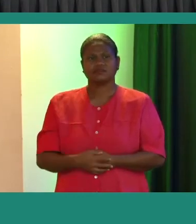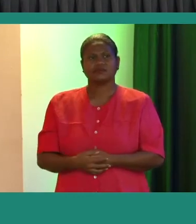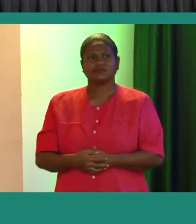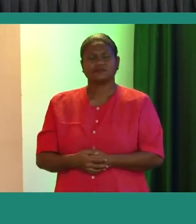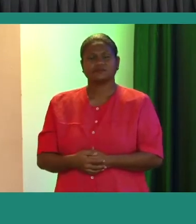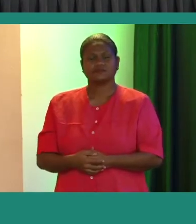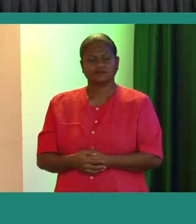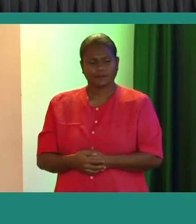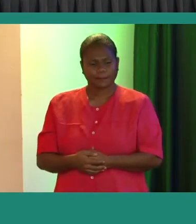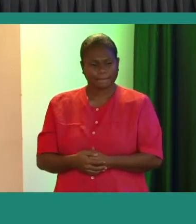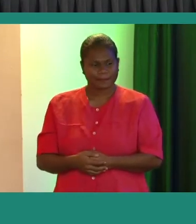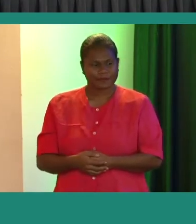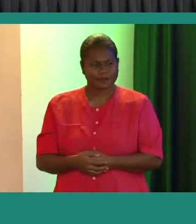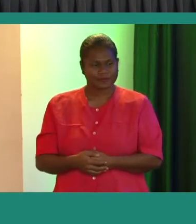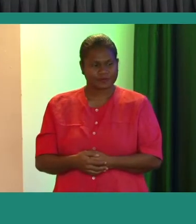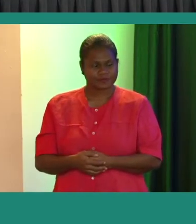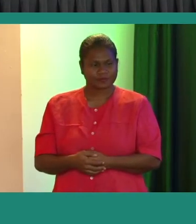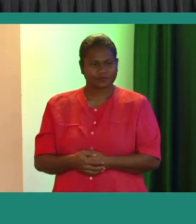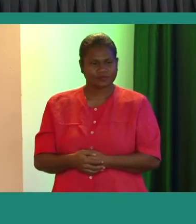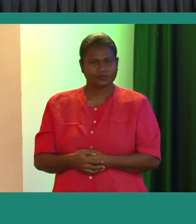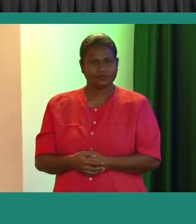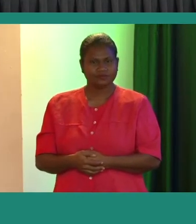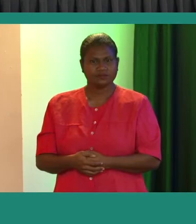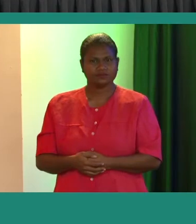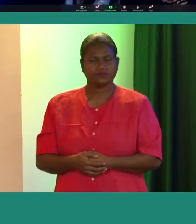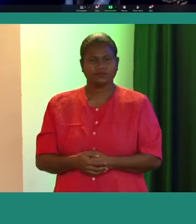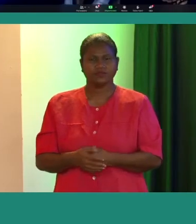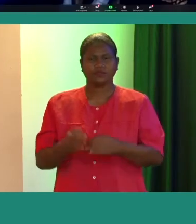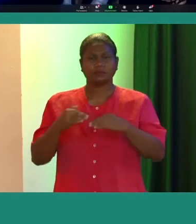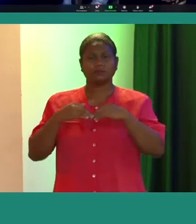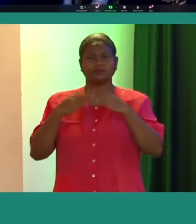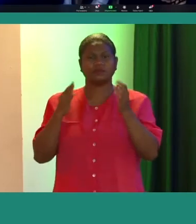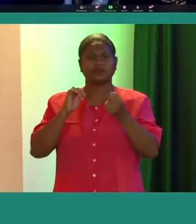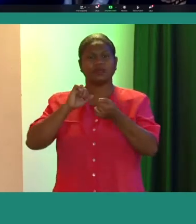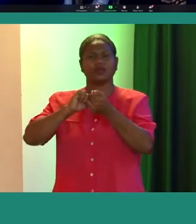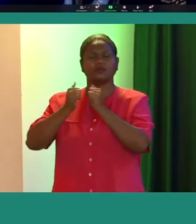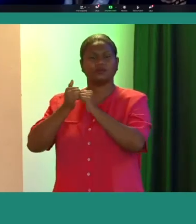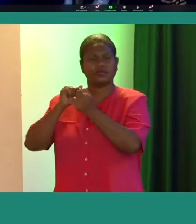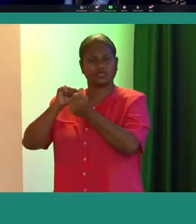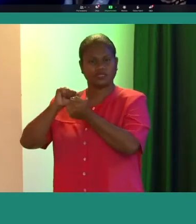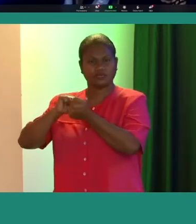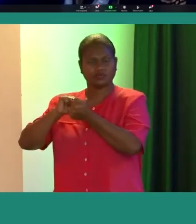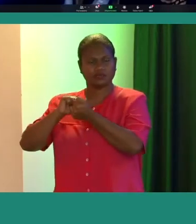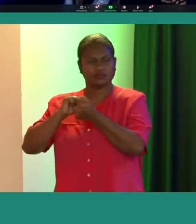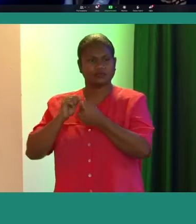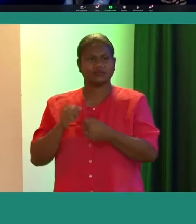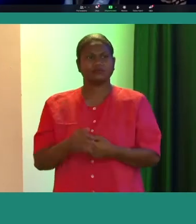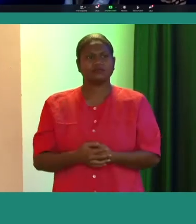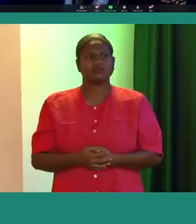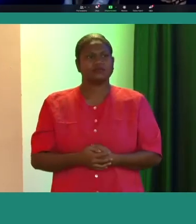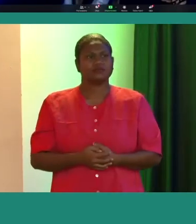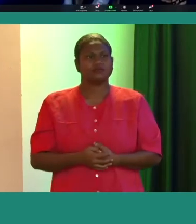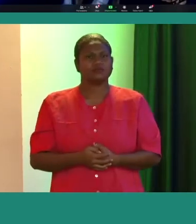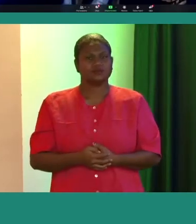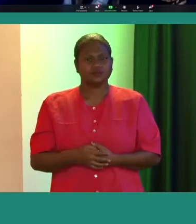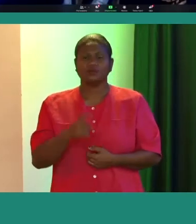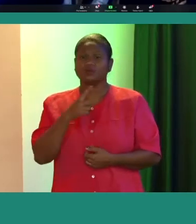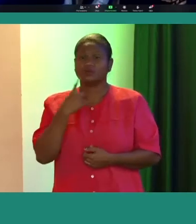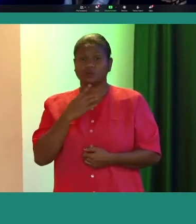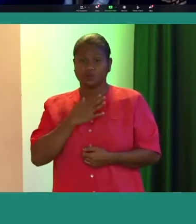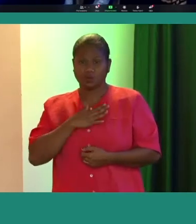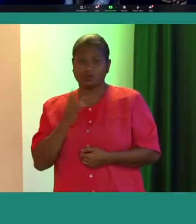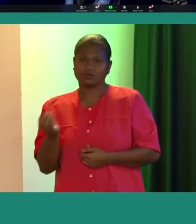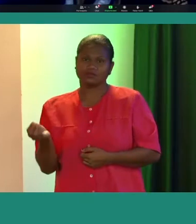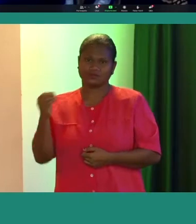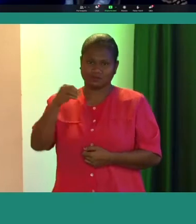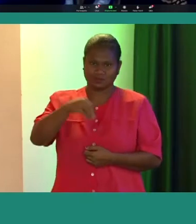about a lot of the big companies that were actually doing something to implement these policies,